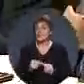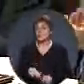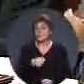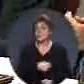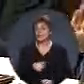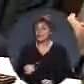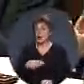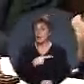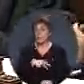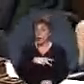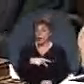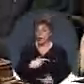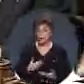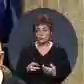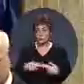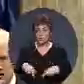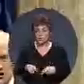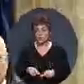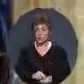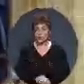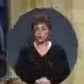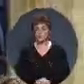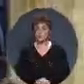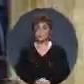Honourable Member for Toronto, Danforth.